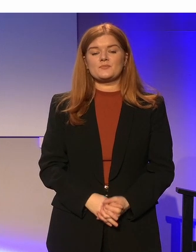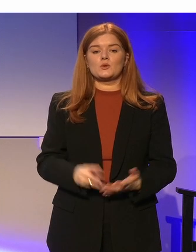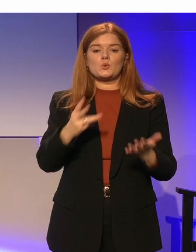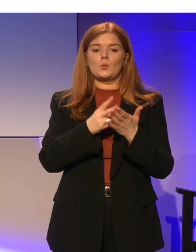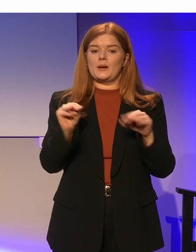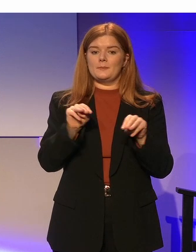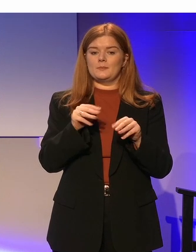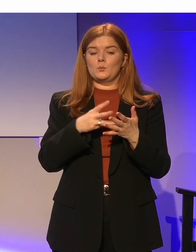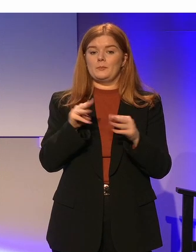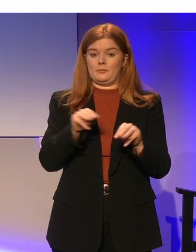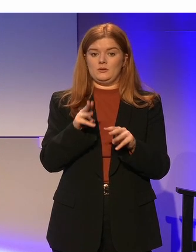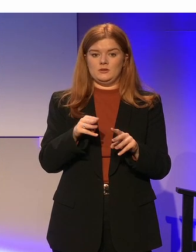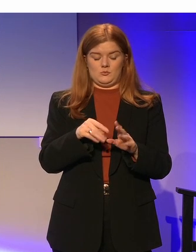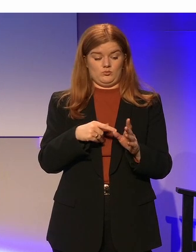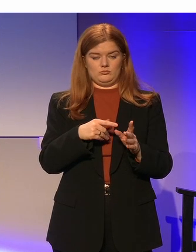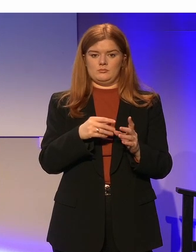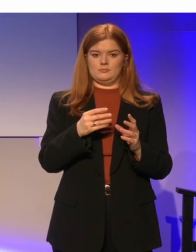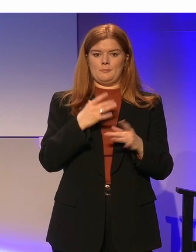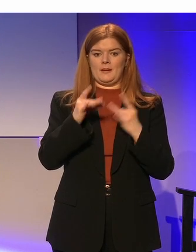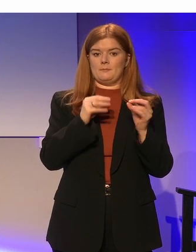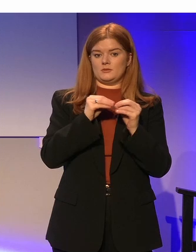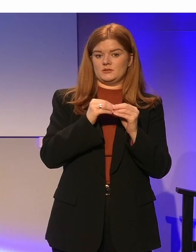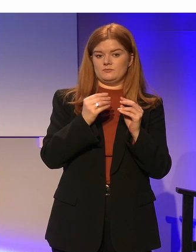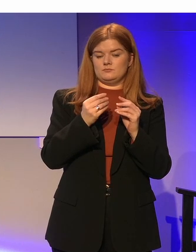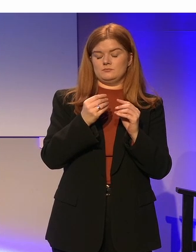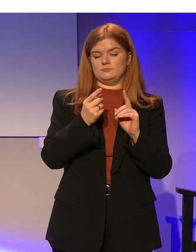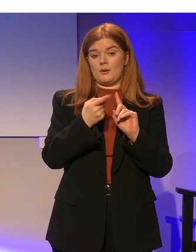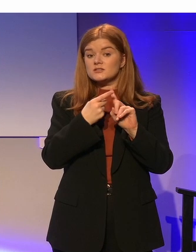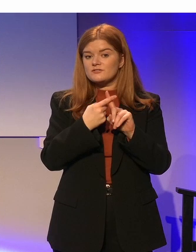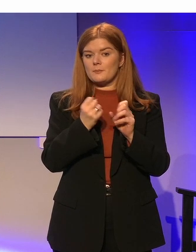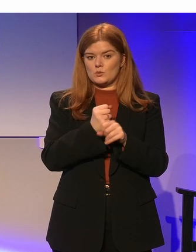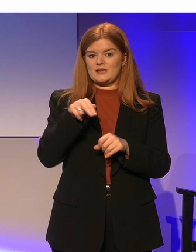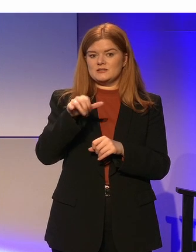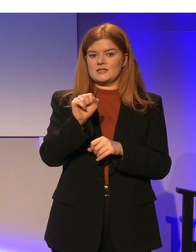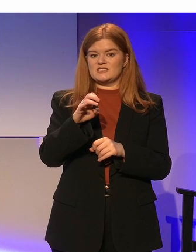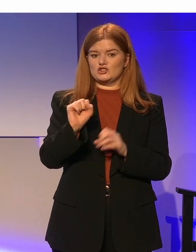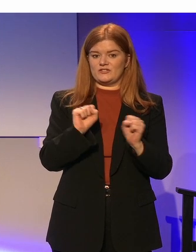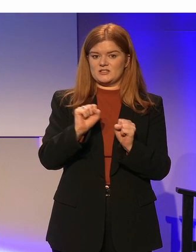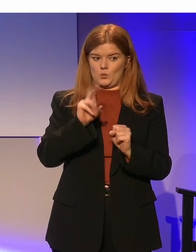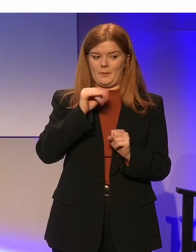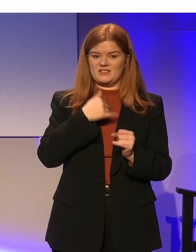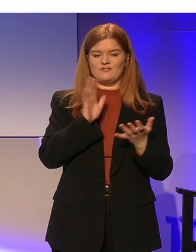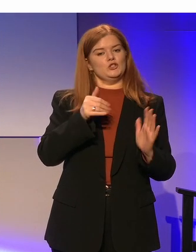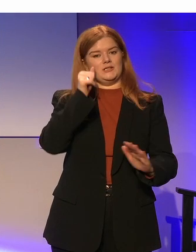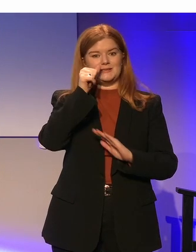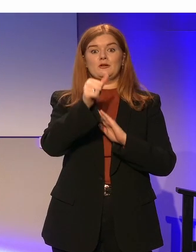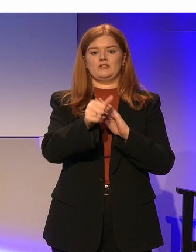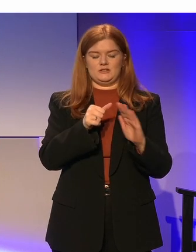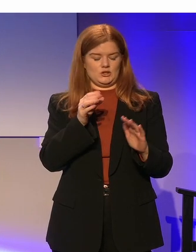When participants were positive about NCSE services, it was because they had